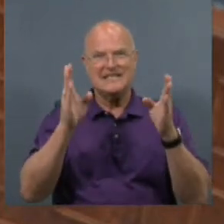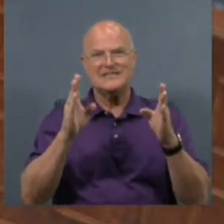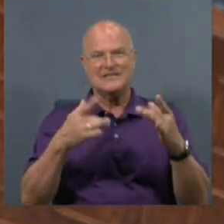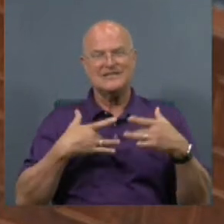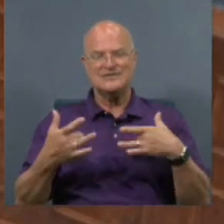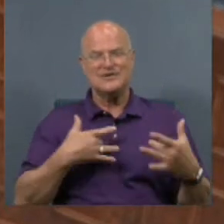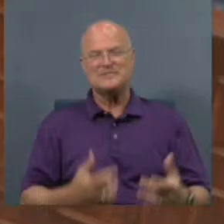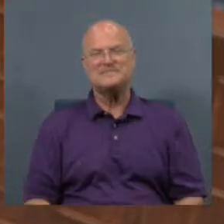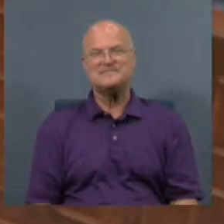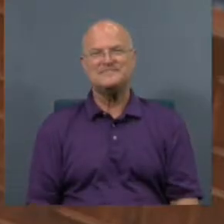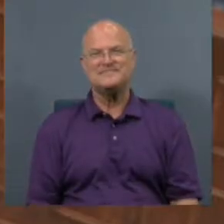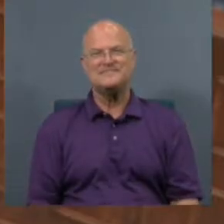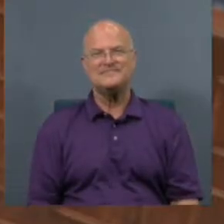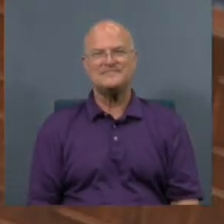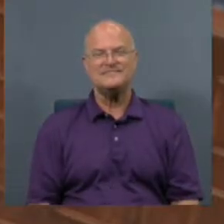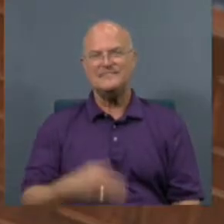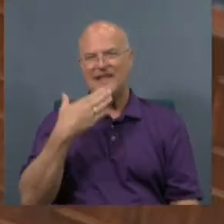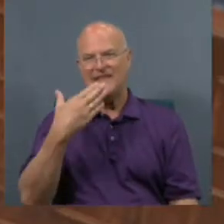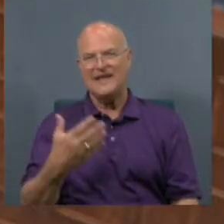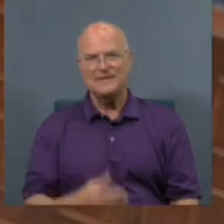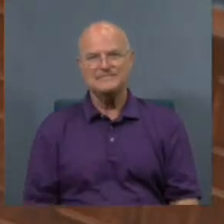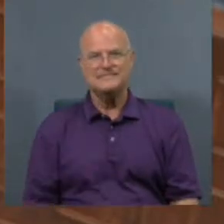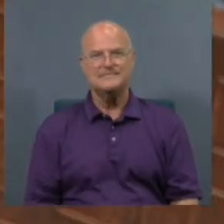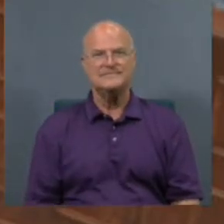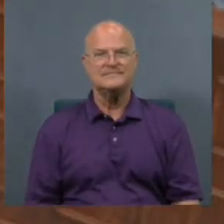and concern. Thank you very much. Mm-hmm.